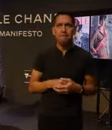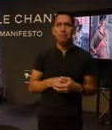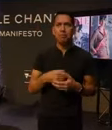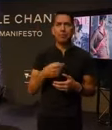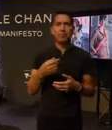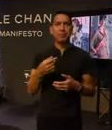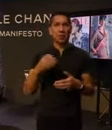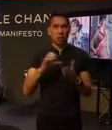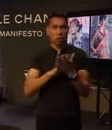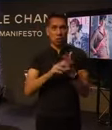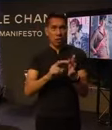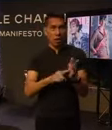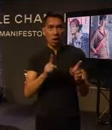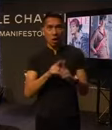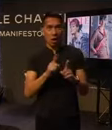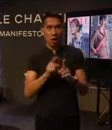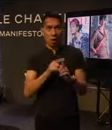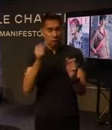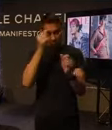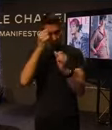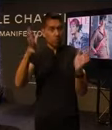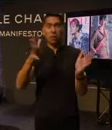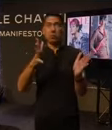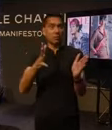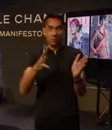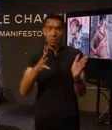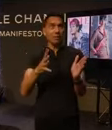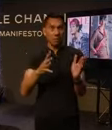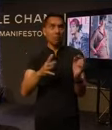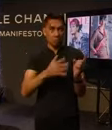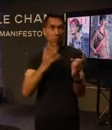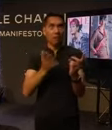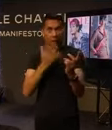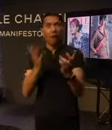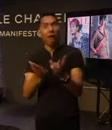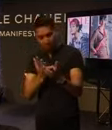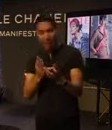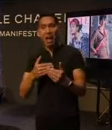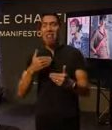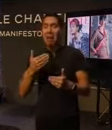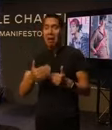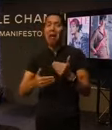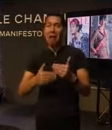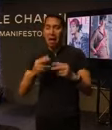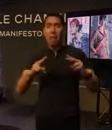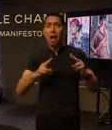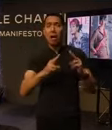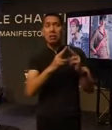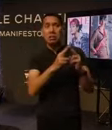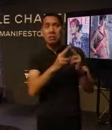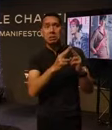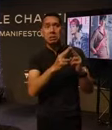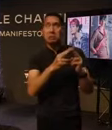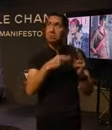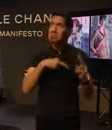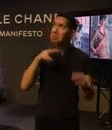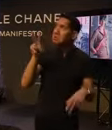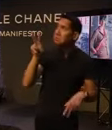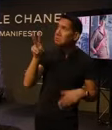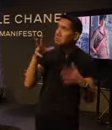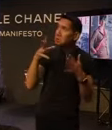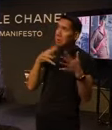she was just trailblazing within three seasons. And slowly, slowly, Paris accepted her again,